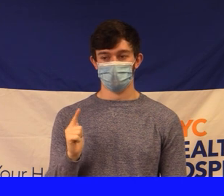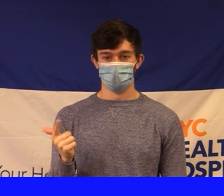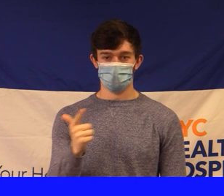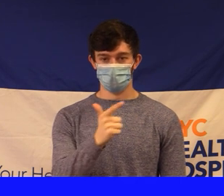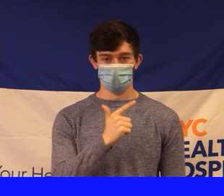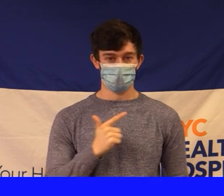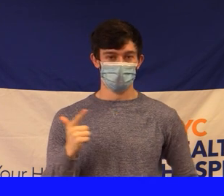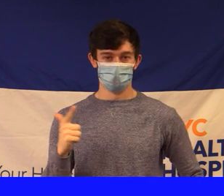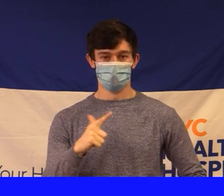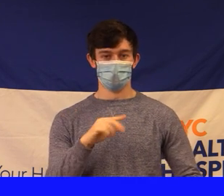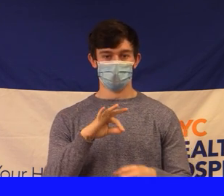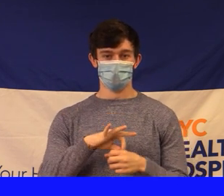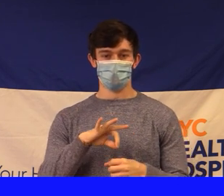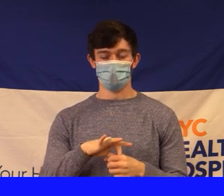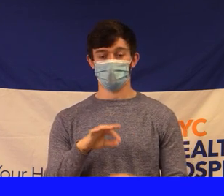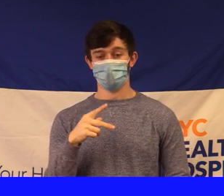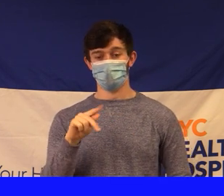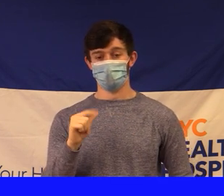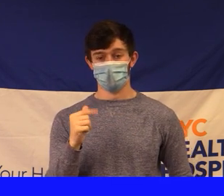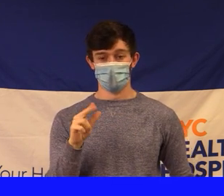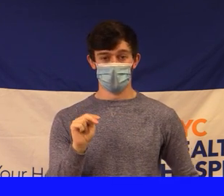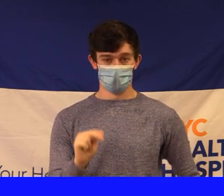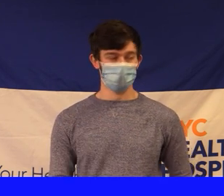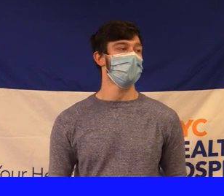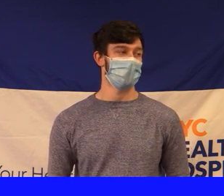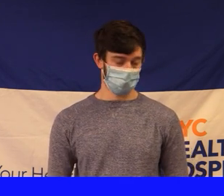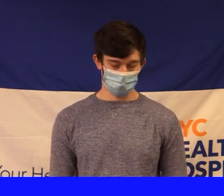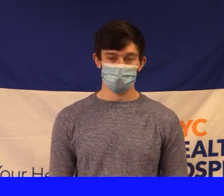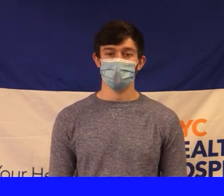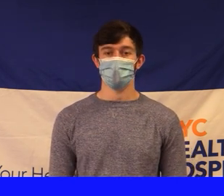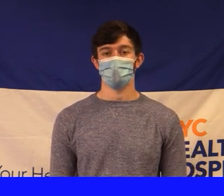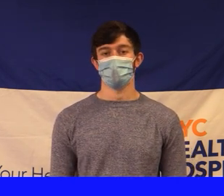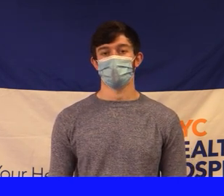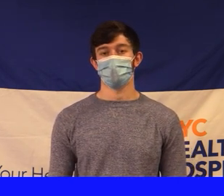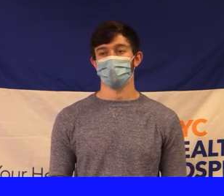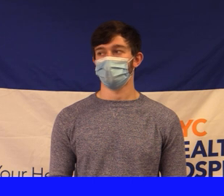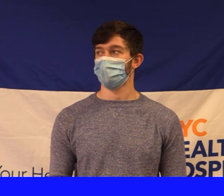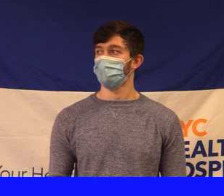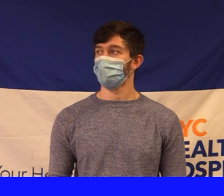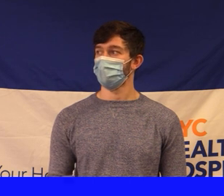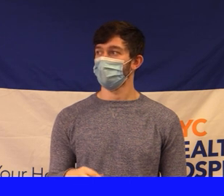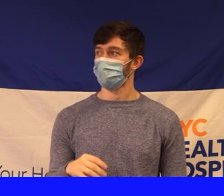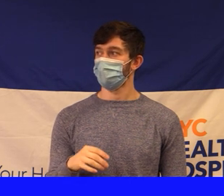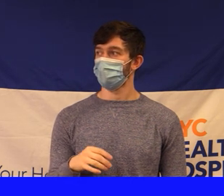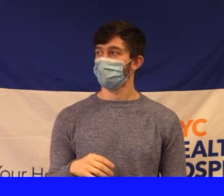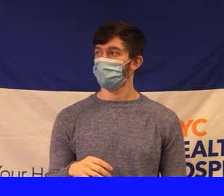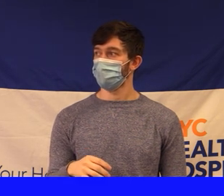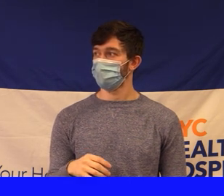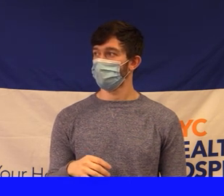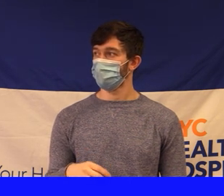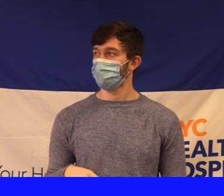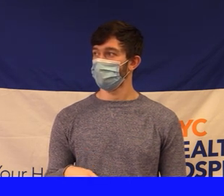begin with Dr. Pagan. Yes. And Ms. Lowe?